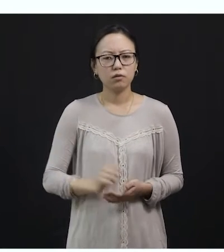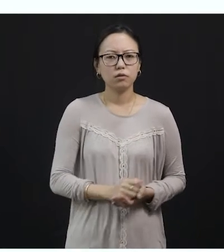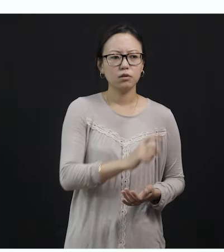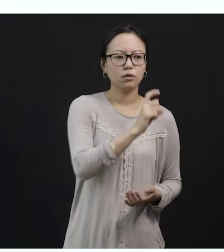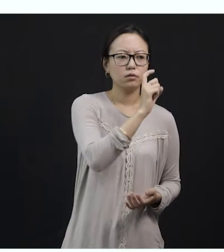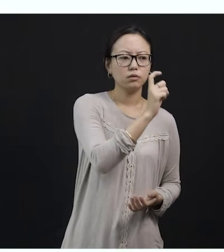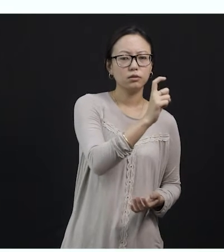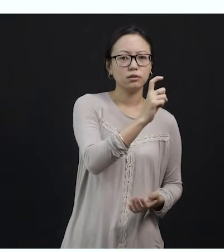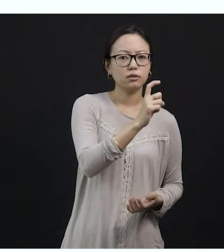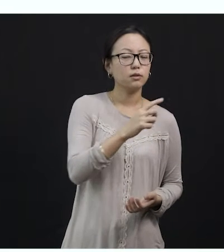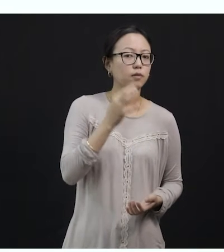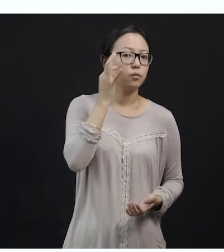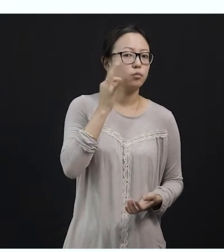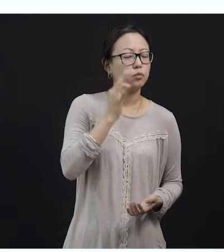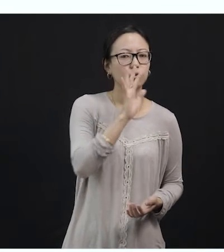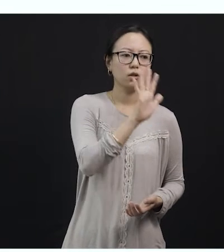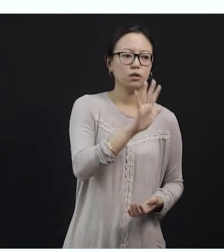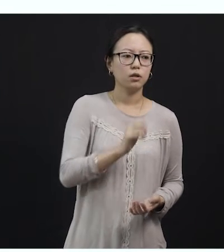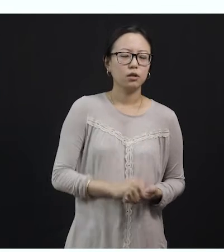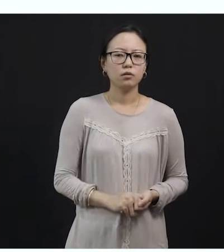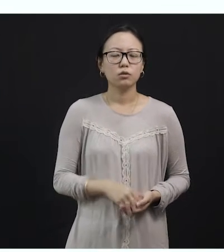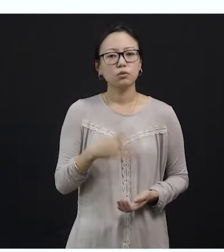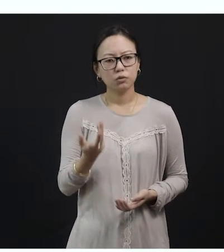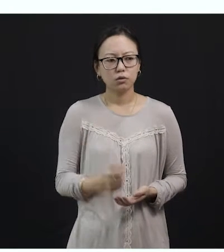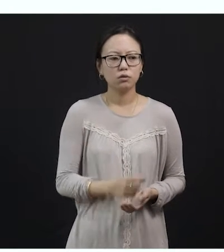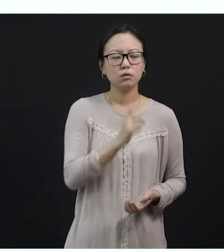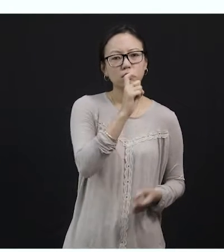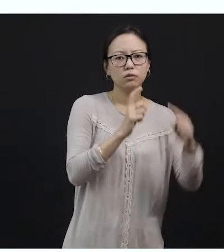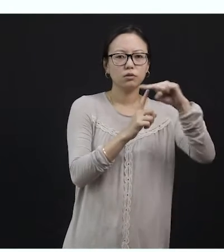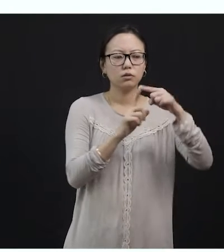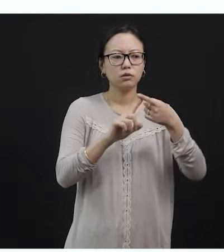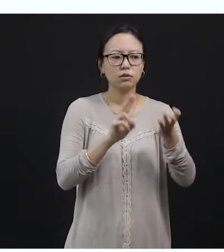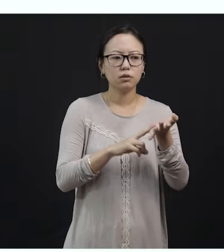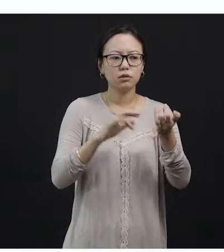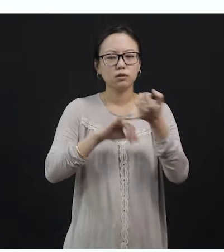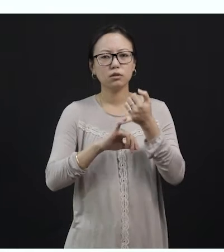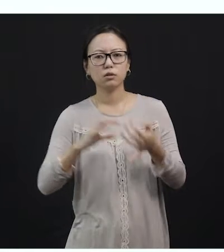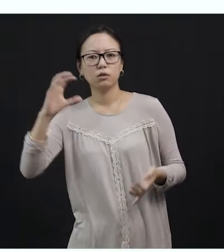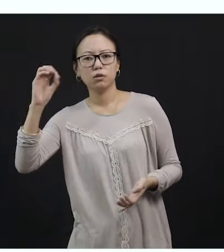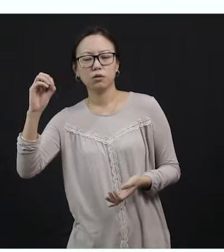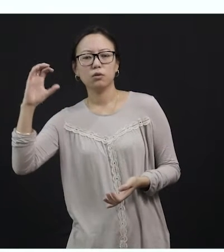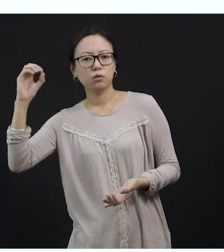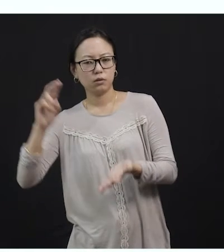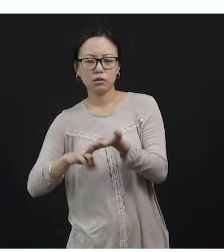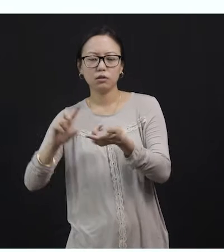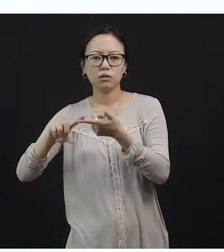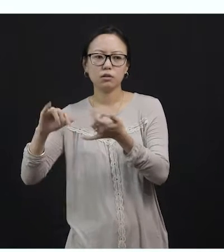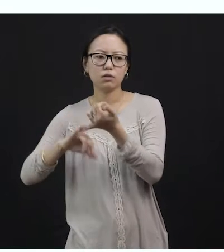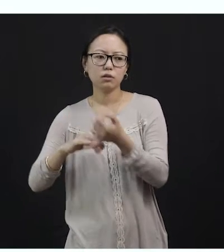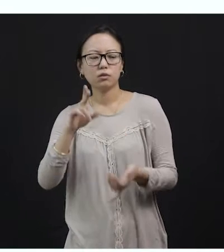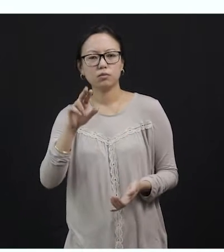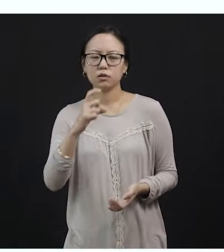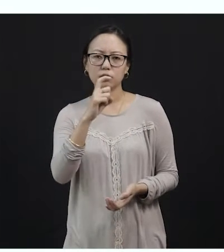to 70. All right, children? Similarly, if you count these blue strips here, you will